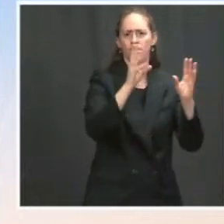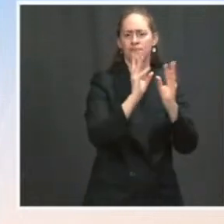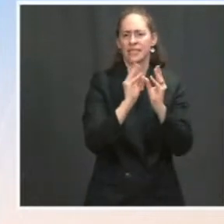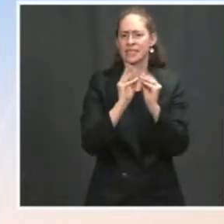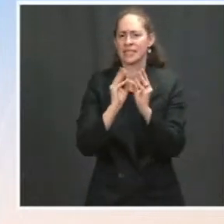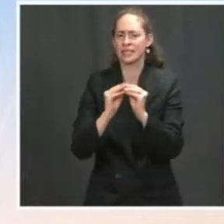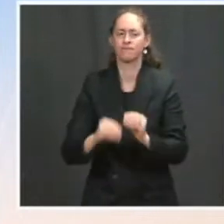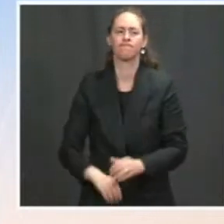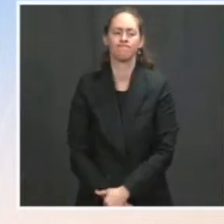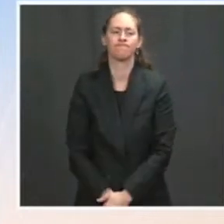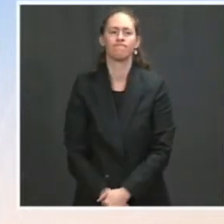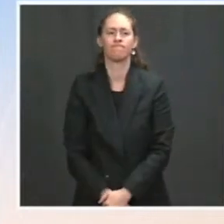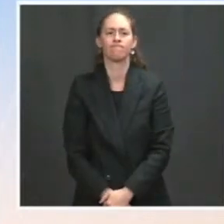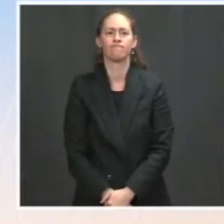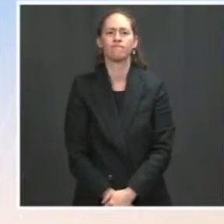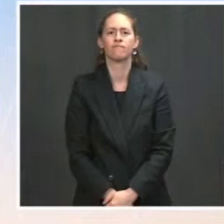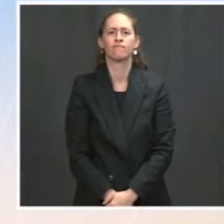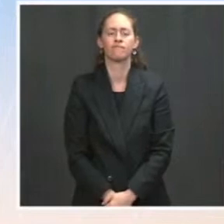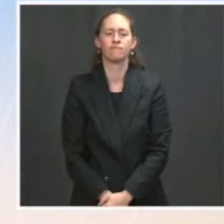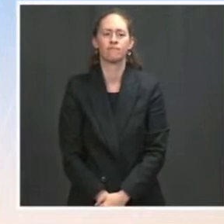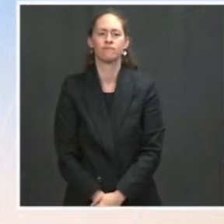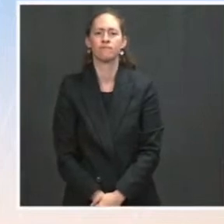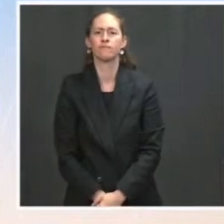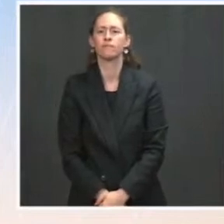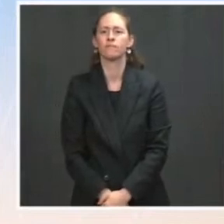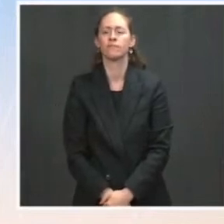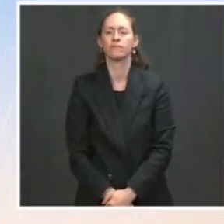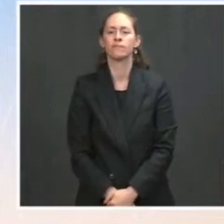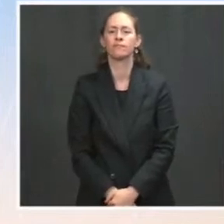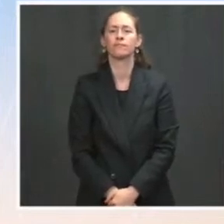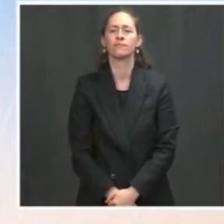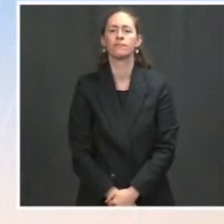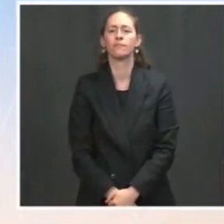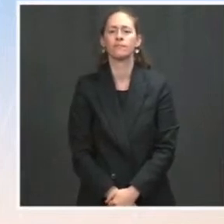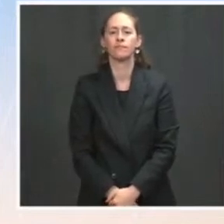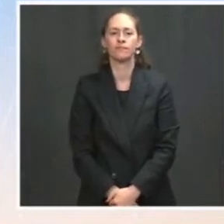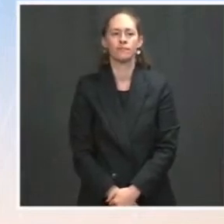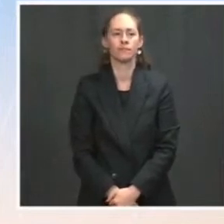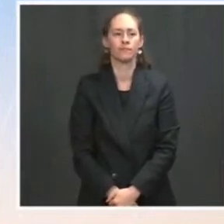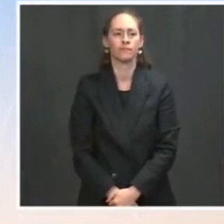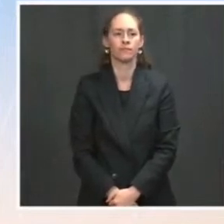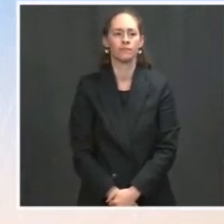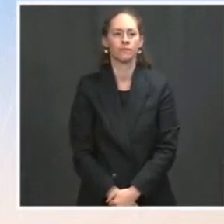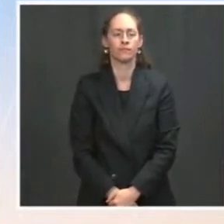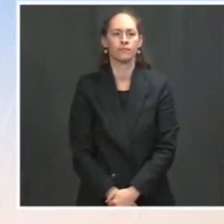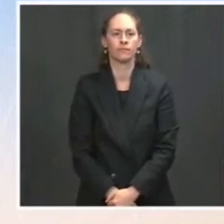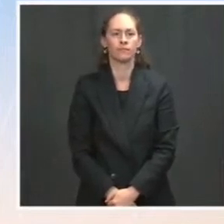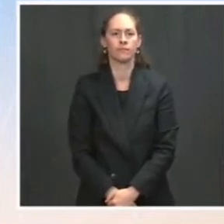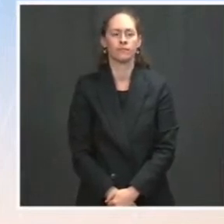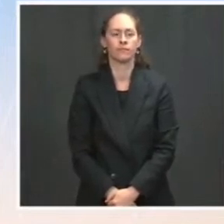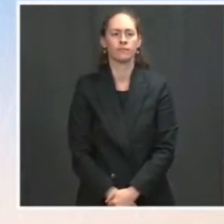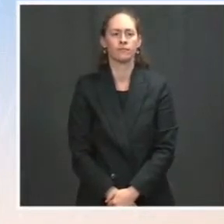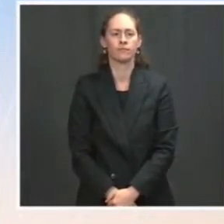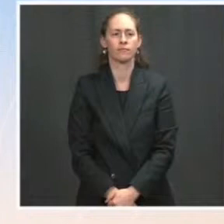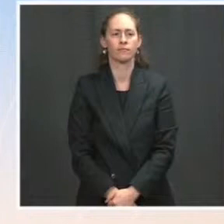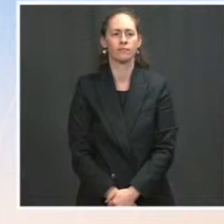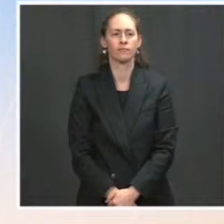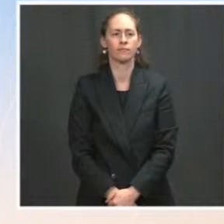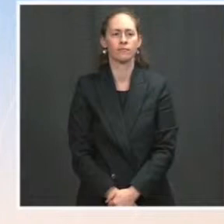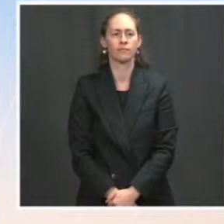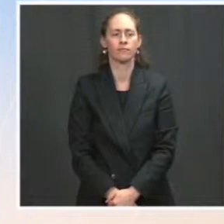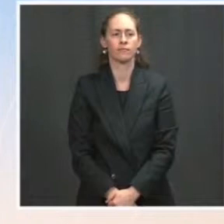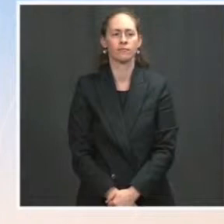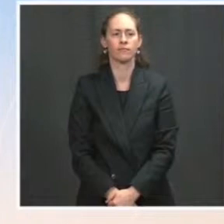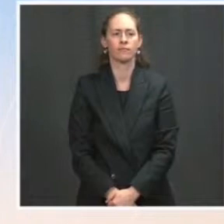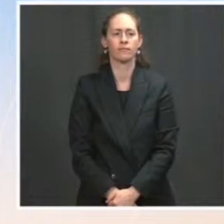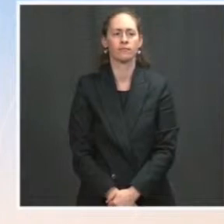Is there any reaction to the intensifying clashes in Israel? In the last couple